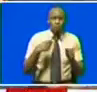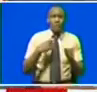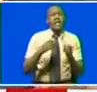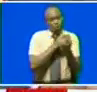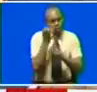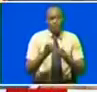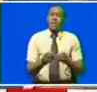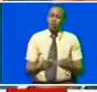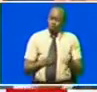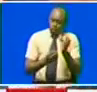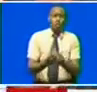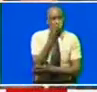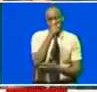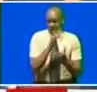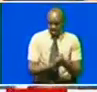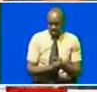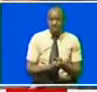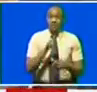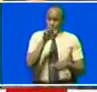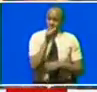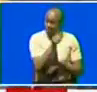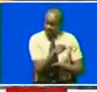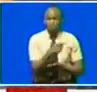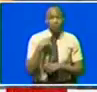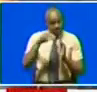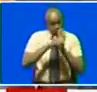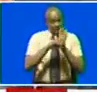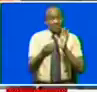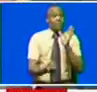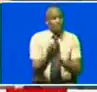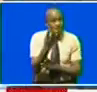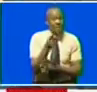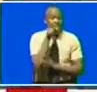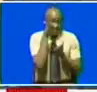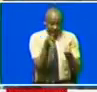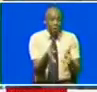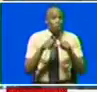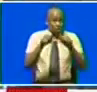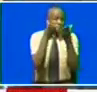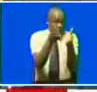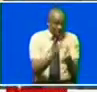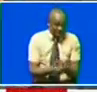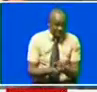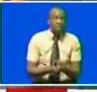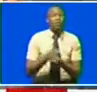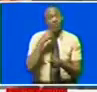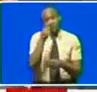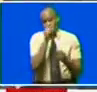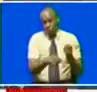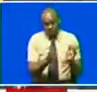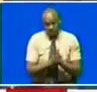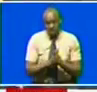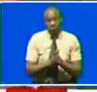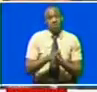economy within the country. So it is on that basis that we roll out the program, which is now ongoing, and we call it low-volume